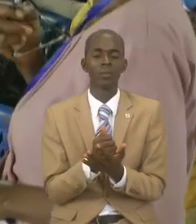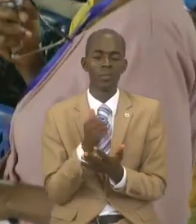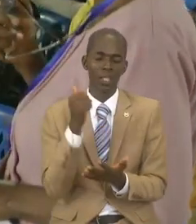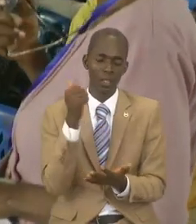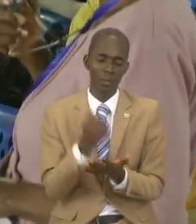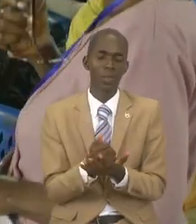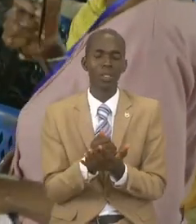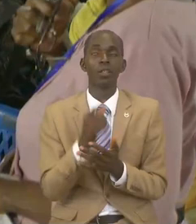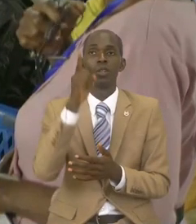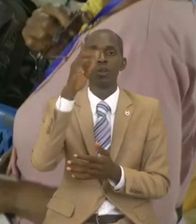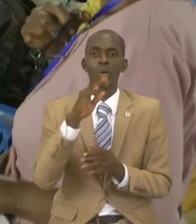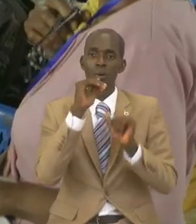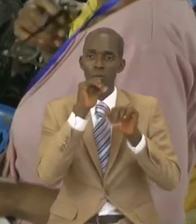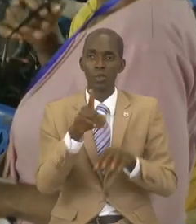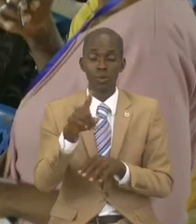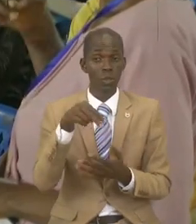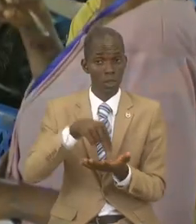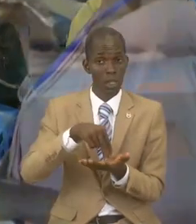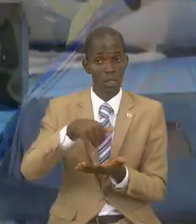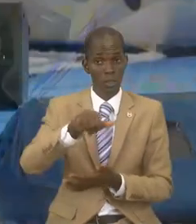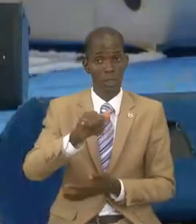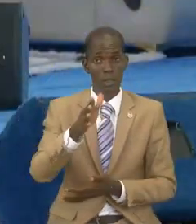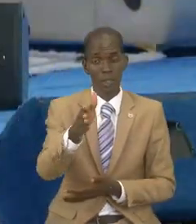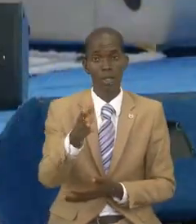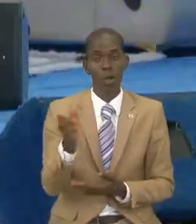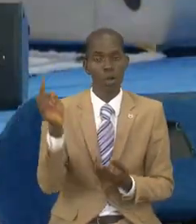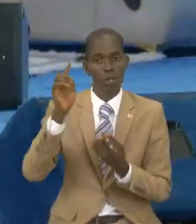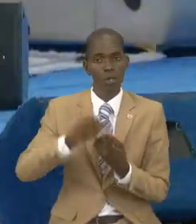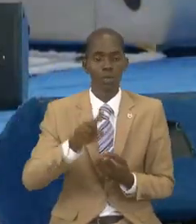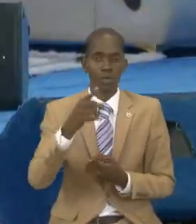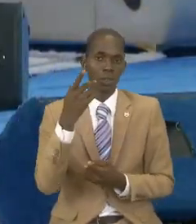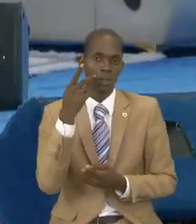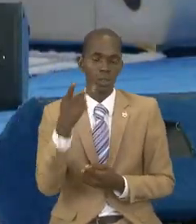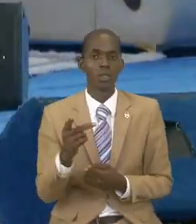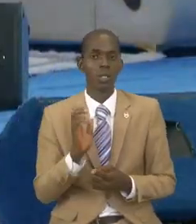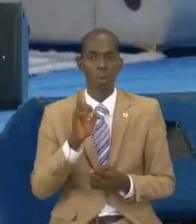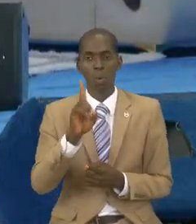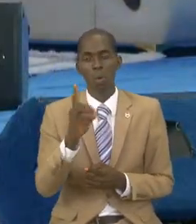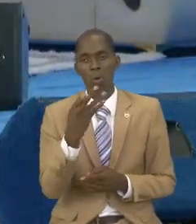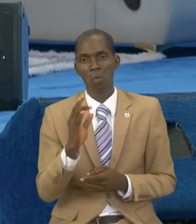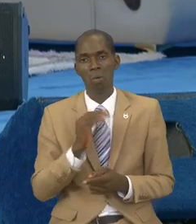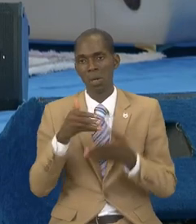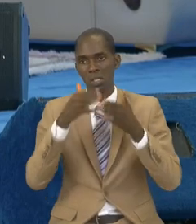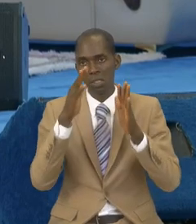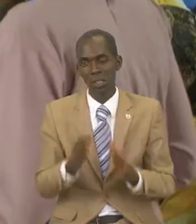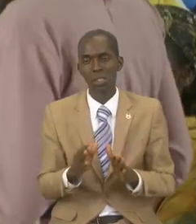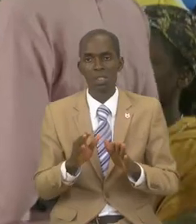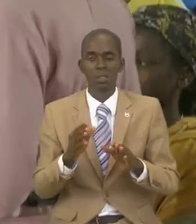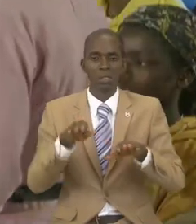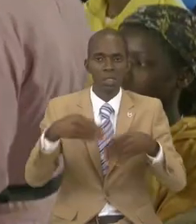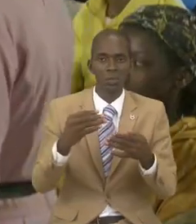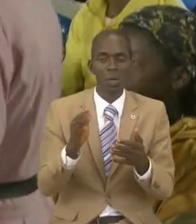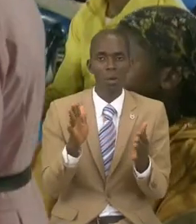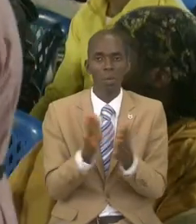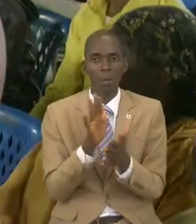Amen. God bless you. Keep on standing there. Our counselors are there. They'll attend to you. Our moderating overseer